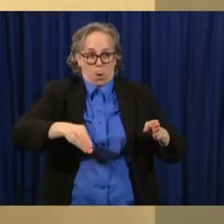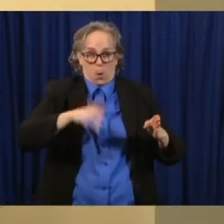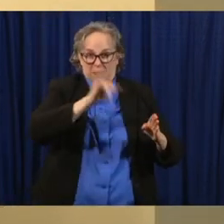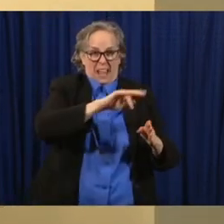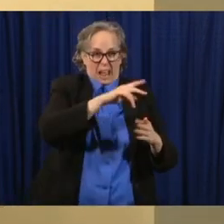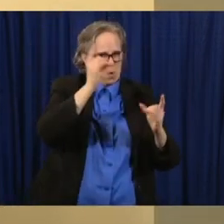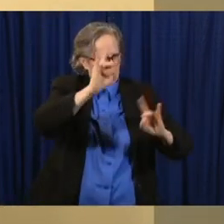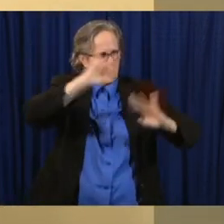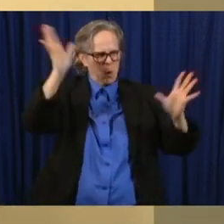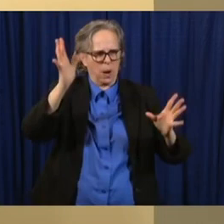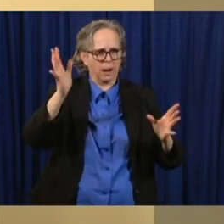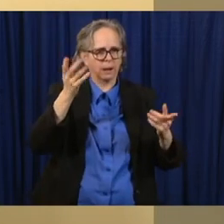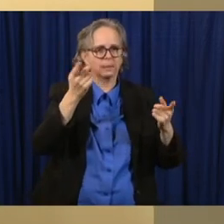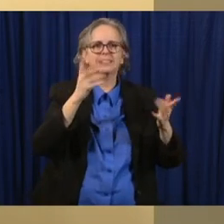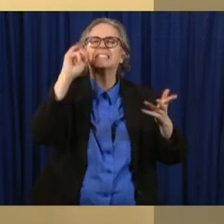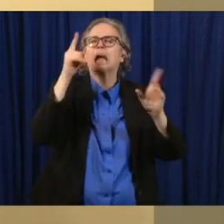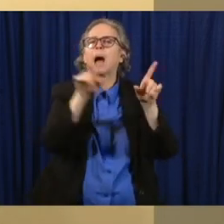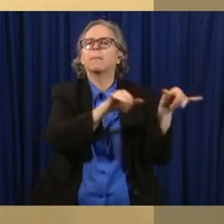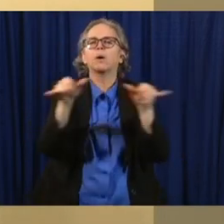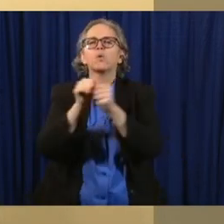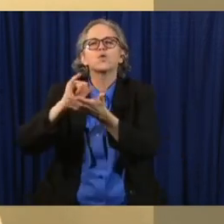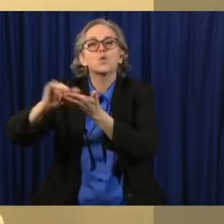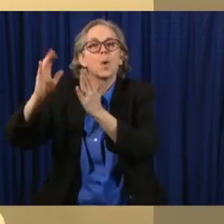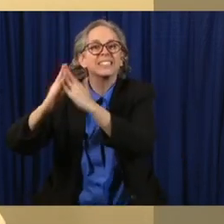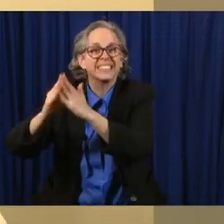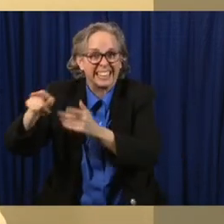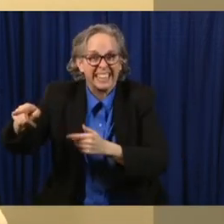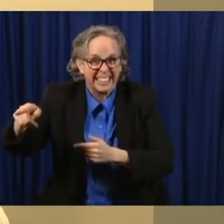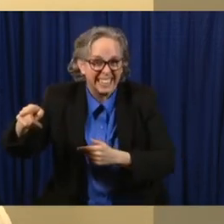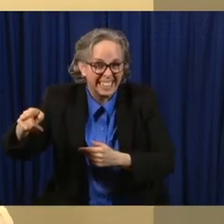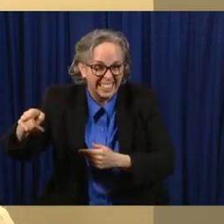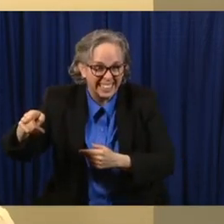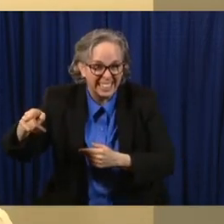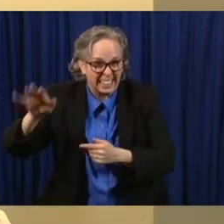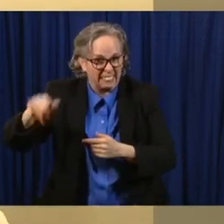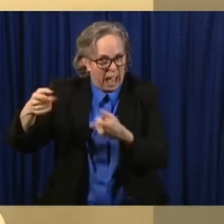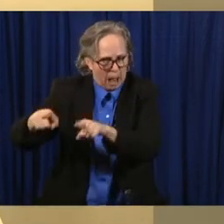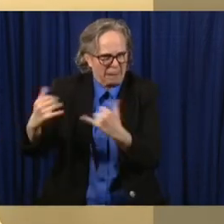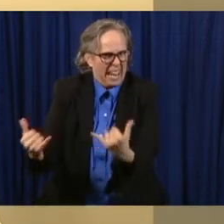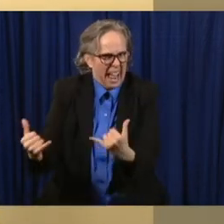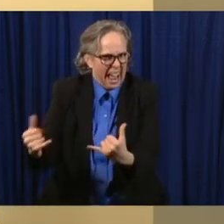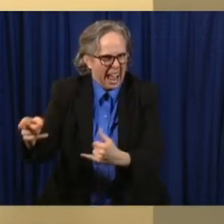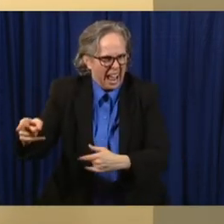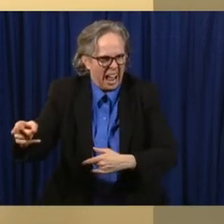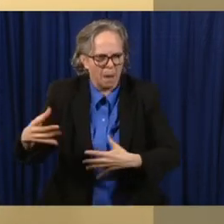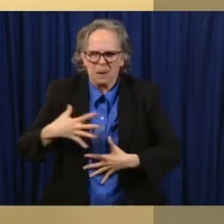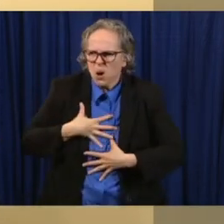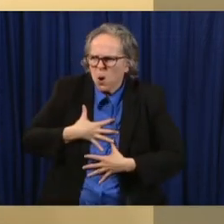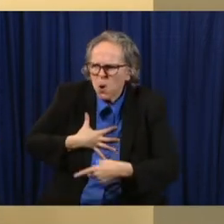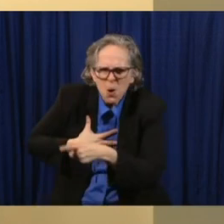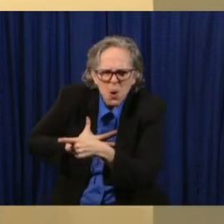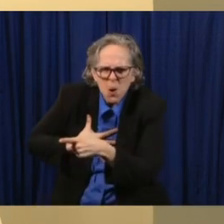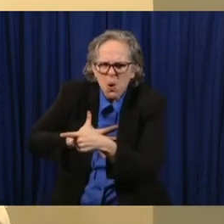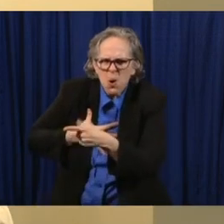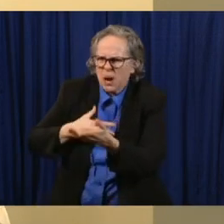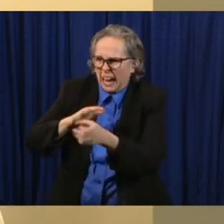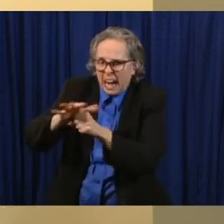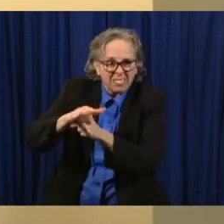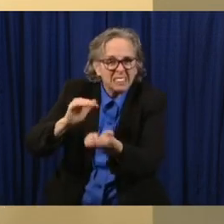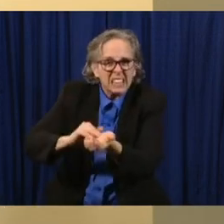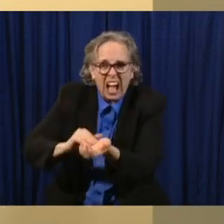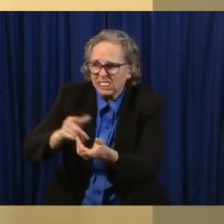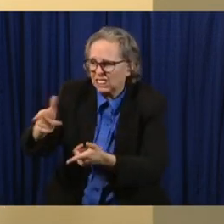at in New York City right now, where we really, are concerned about having enough providers, where there's now evidence